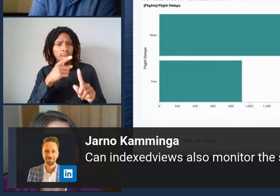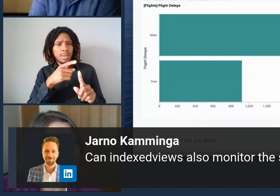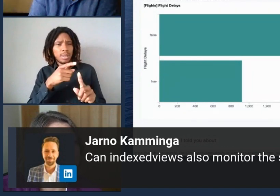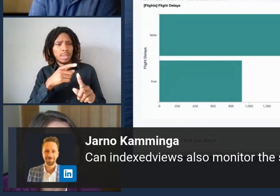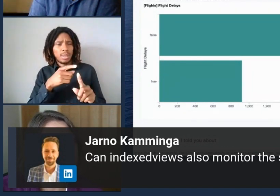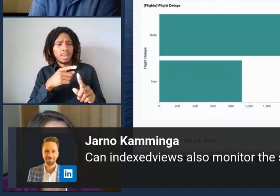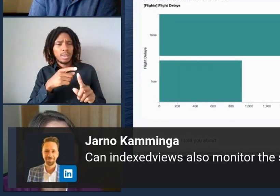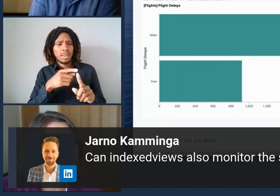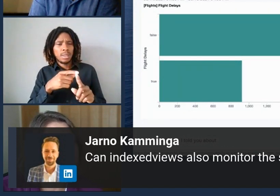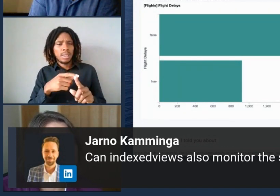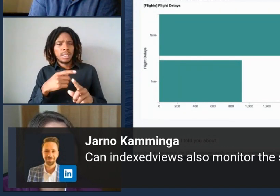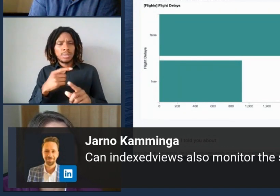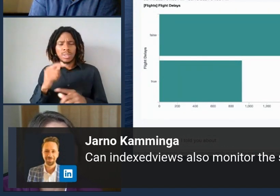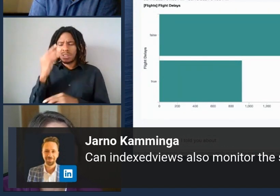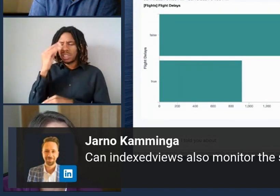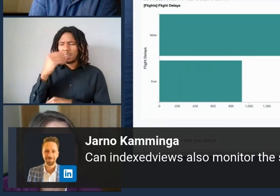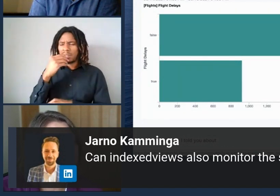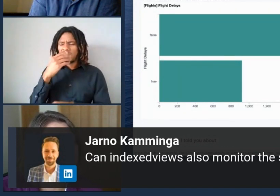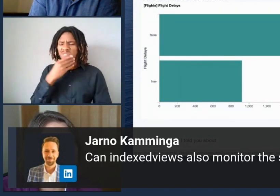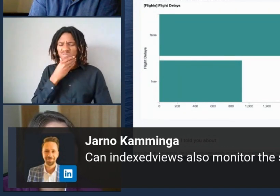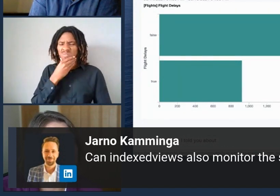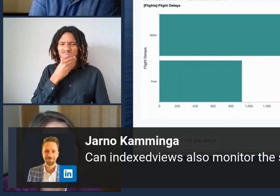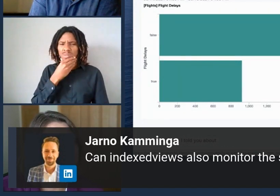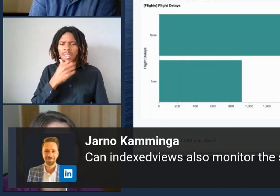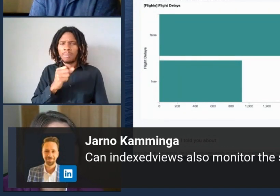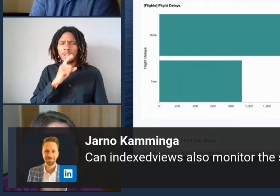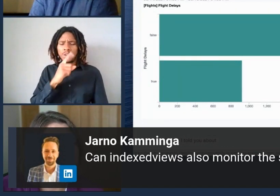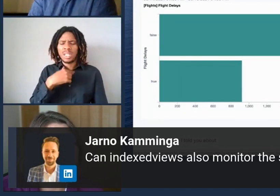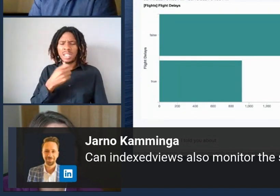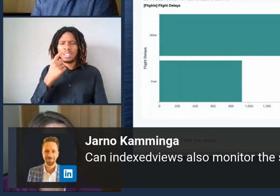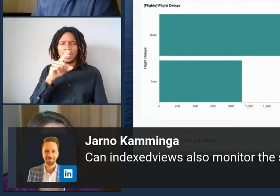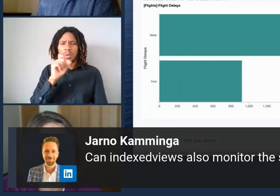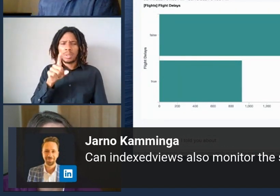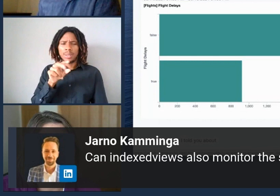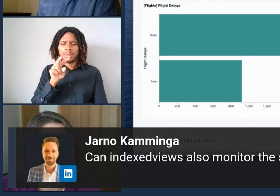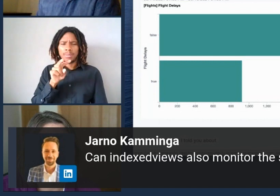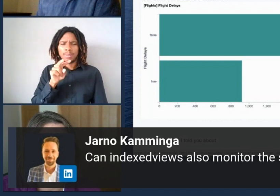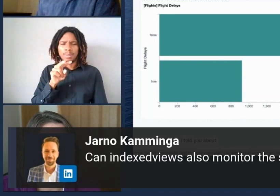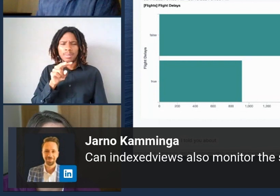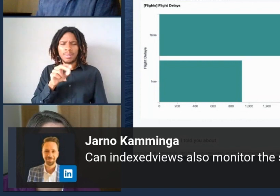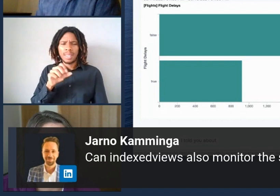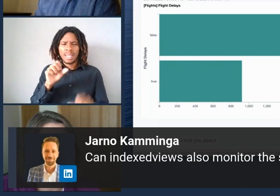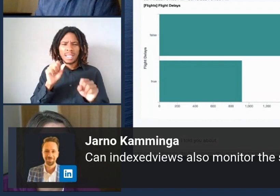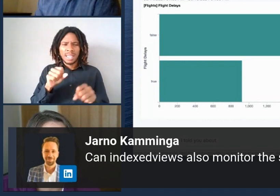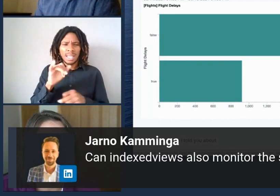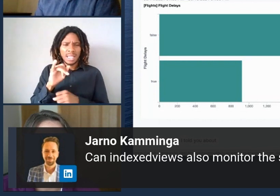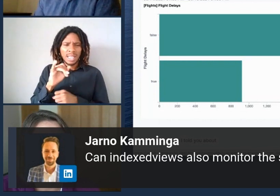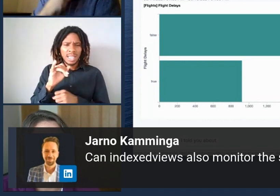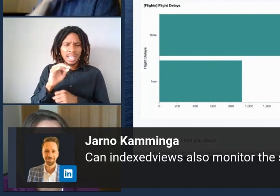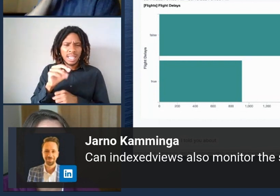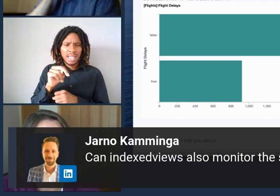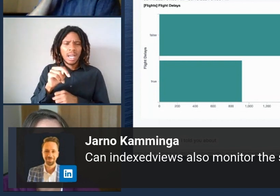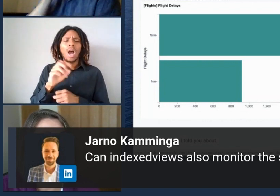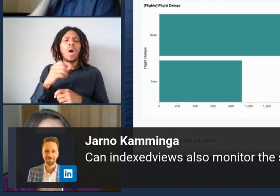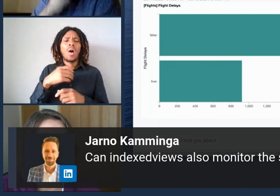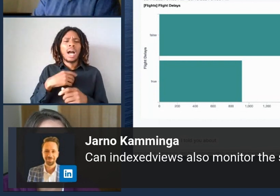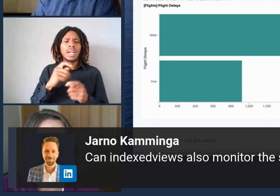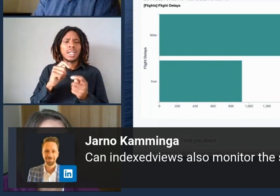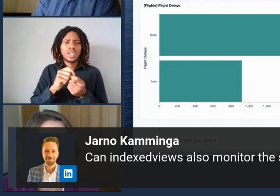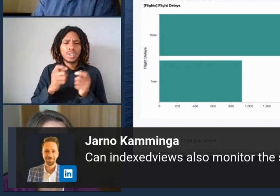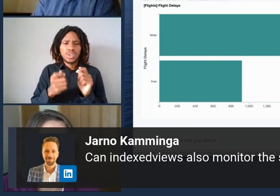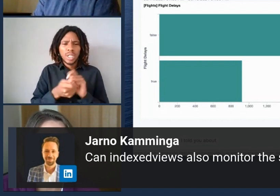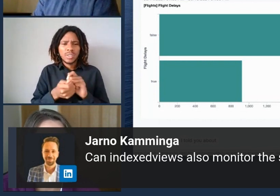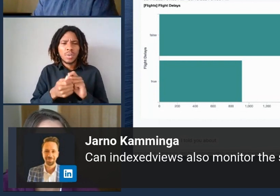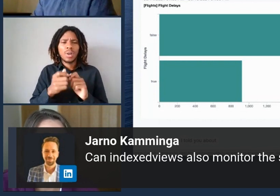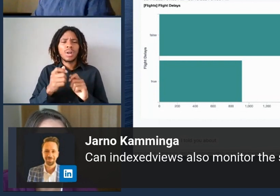I'm trying to think about make sure I understand the question. Can index, okay, so like can transform, monitor the